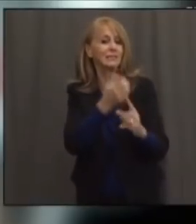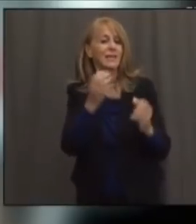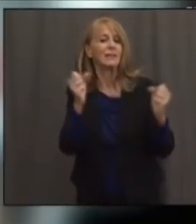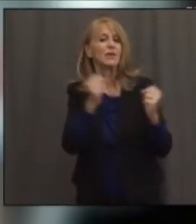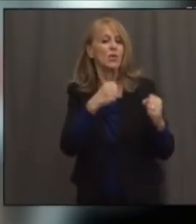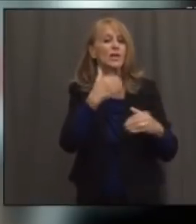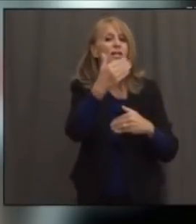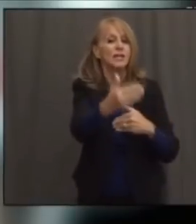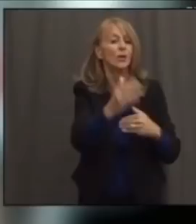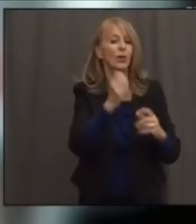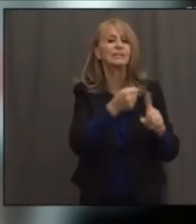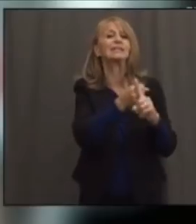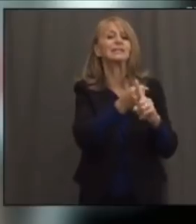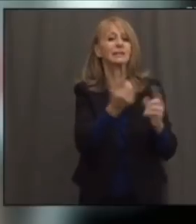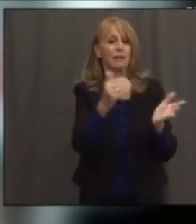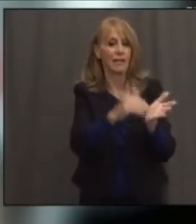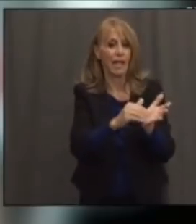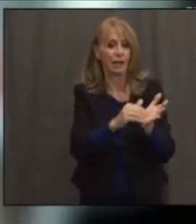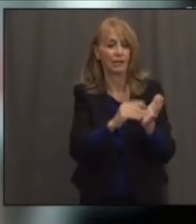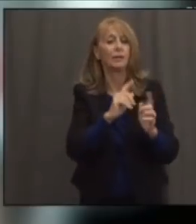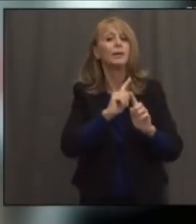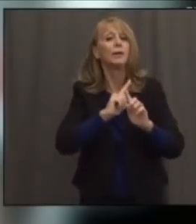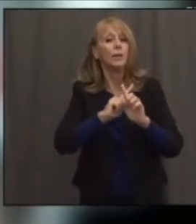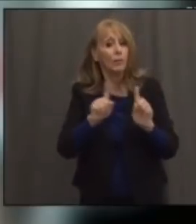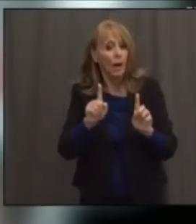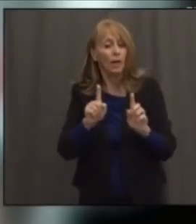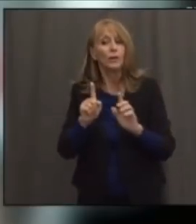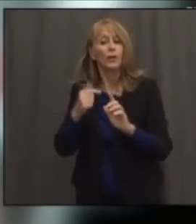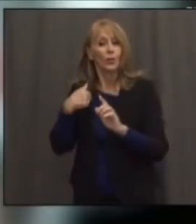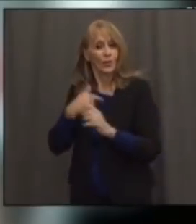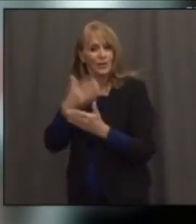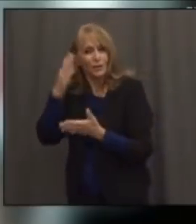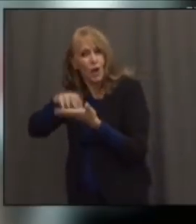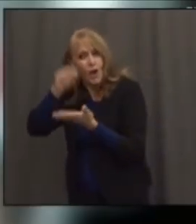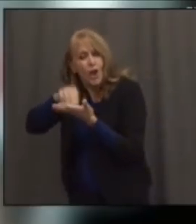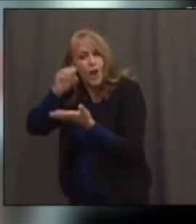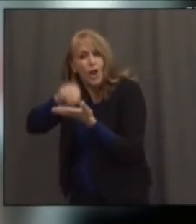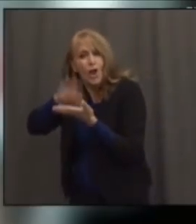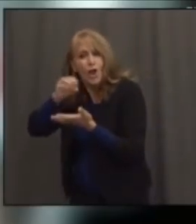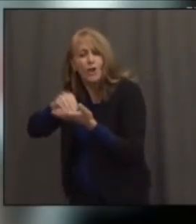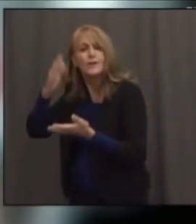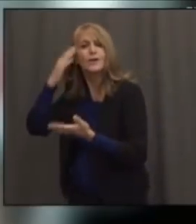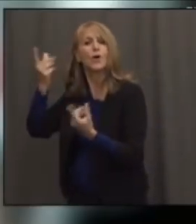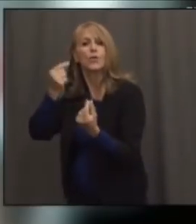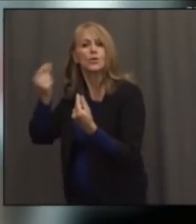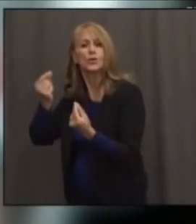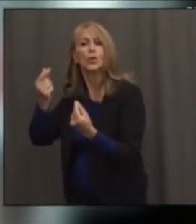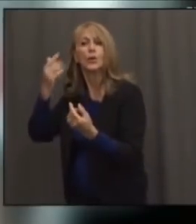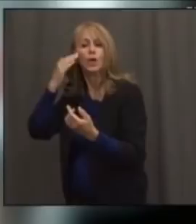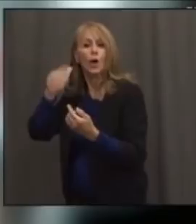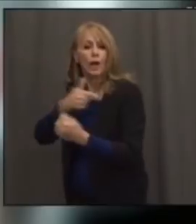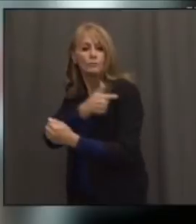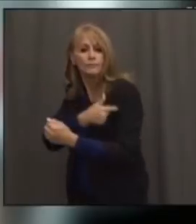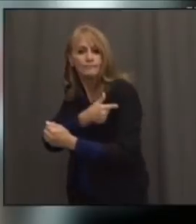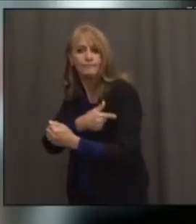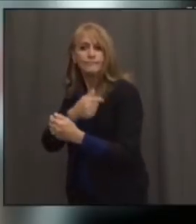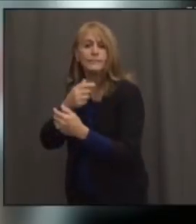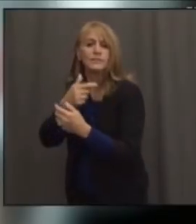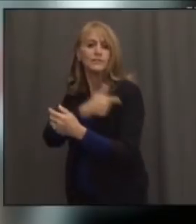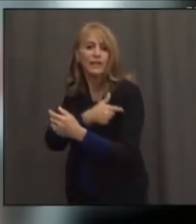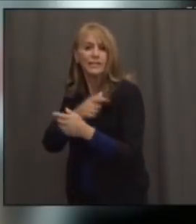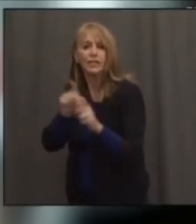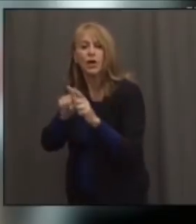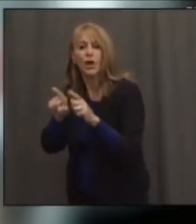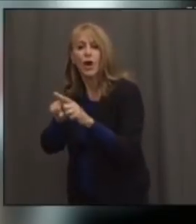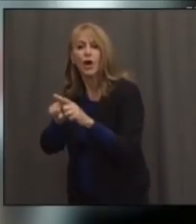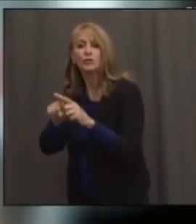to deal with that, both from a standpoint of what we've learned about the virus, the fact that we've got a lot of immunity in the population, not just through the vaccine, but also